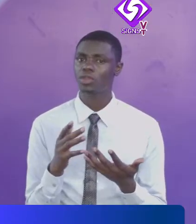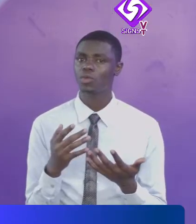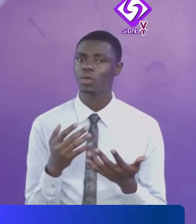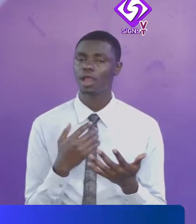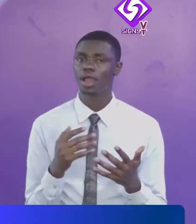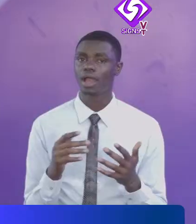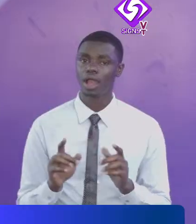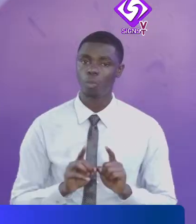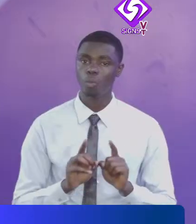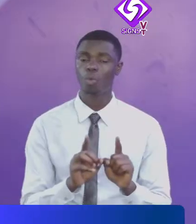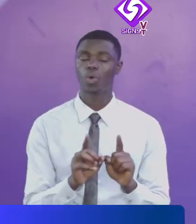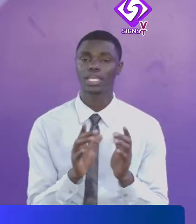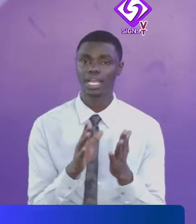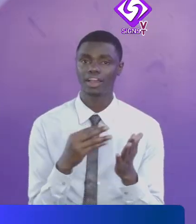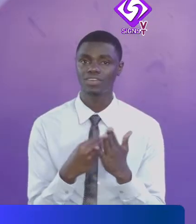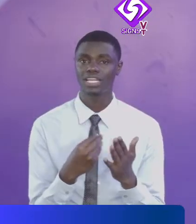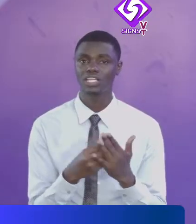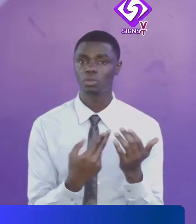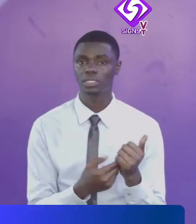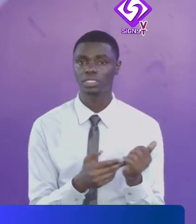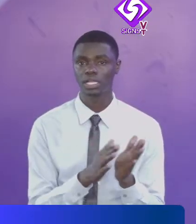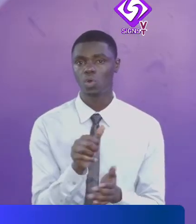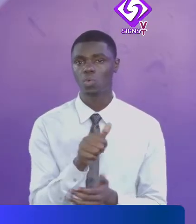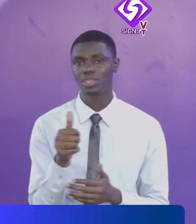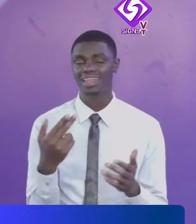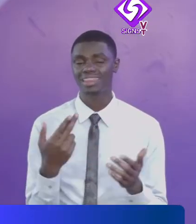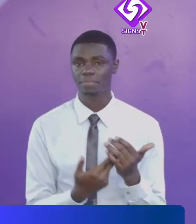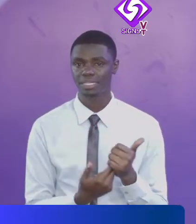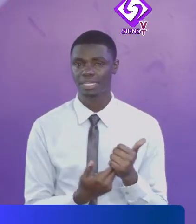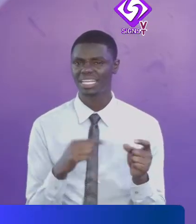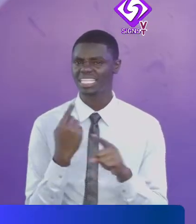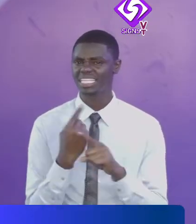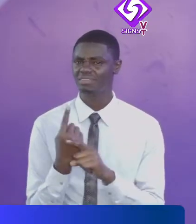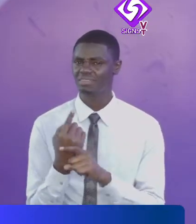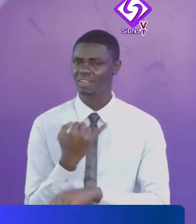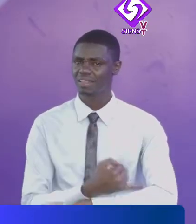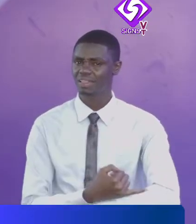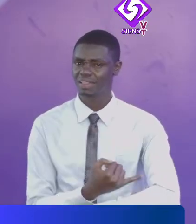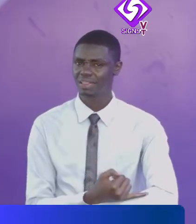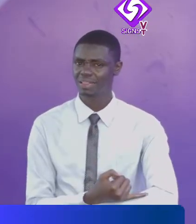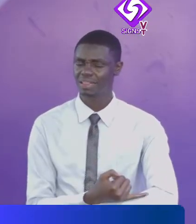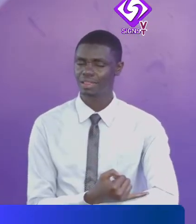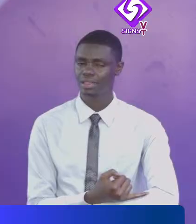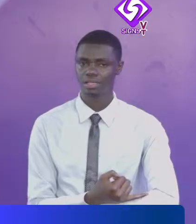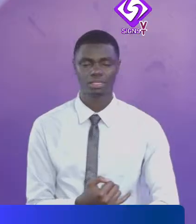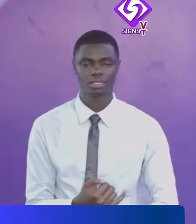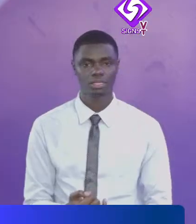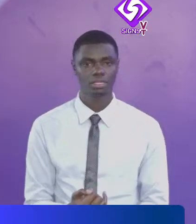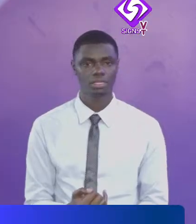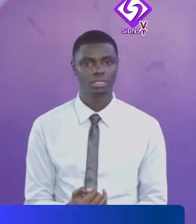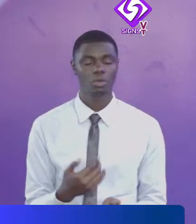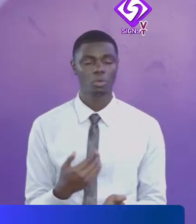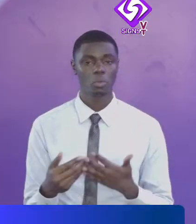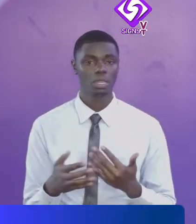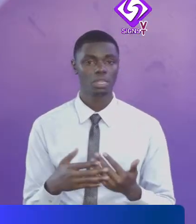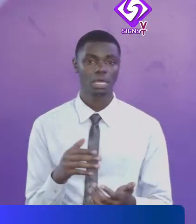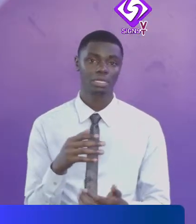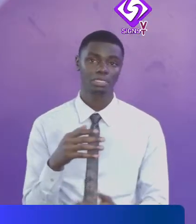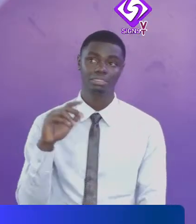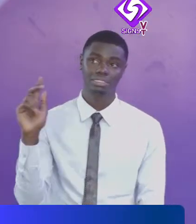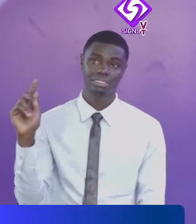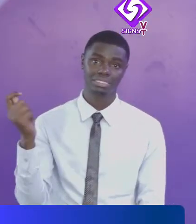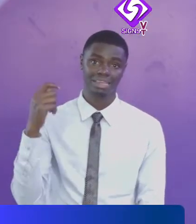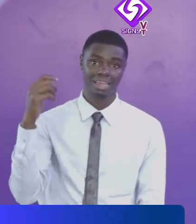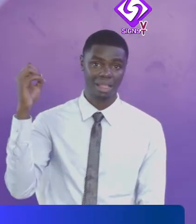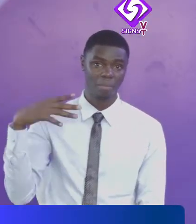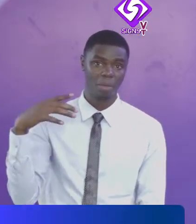with these other partners, because if you look at your bill, there are a couple of institutions that you actually spend quite a bit on, whether it's Power, Kenya Power, and